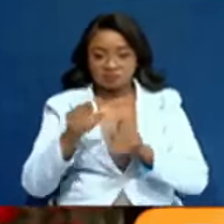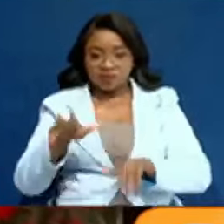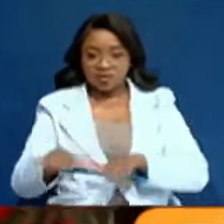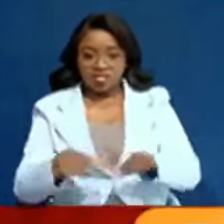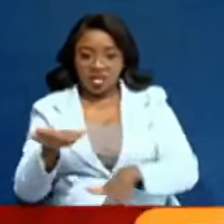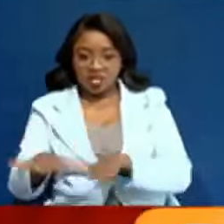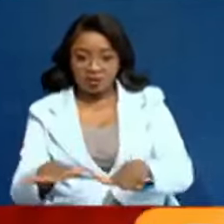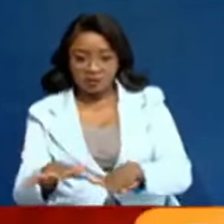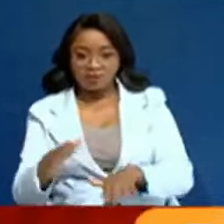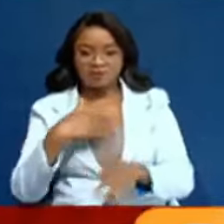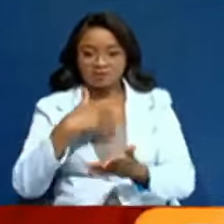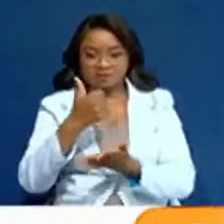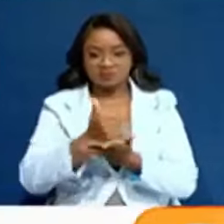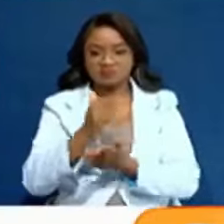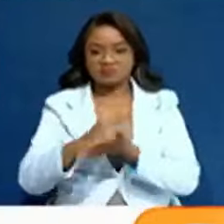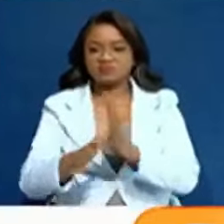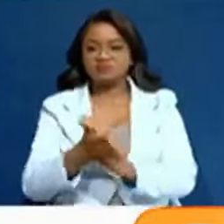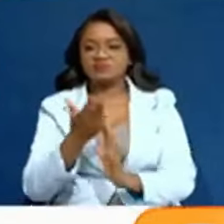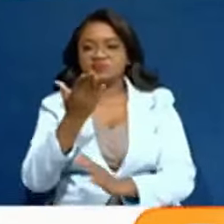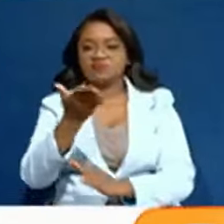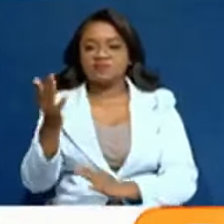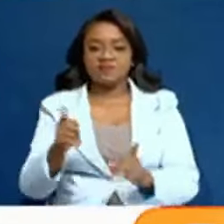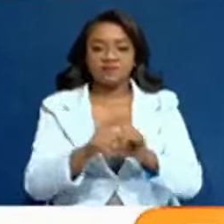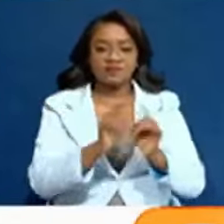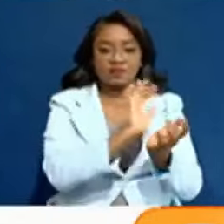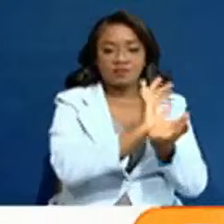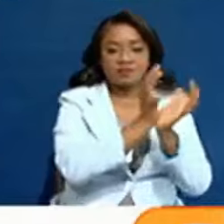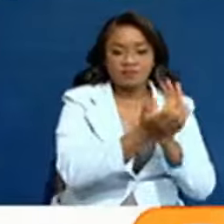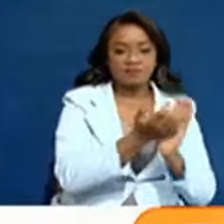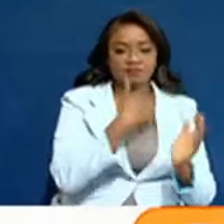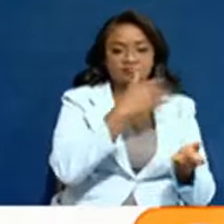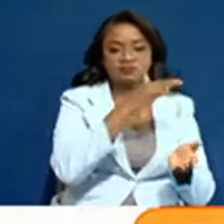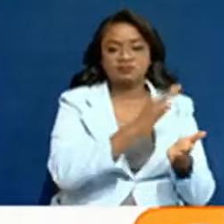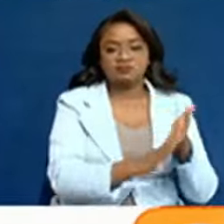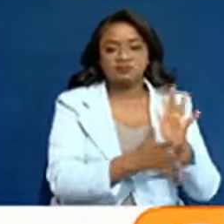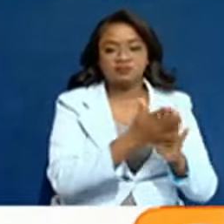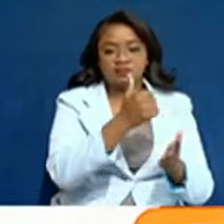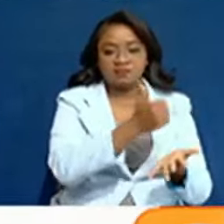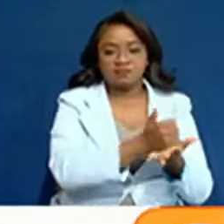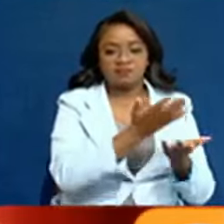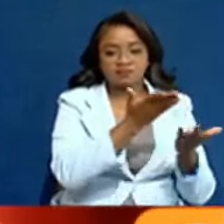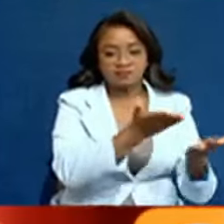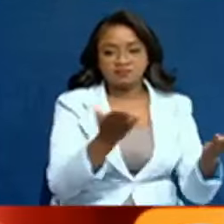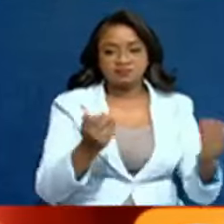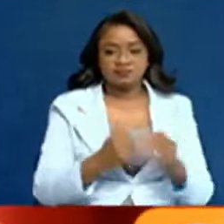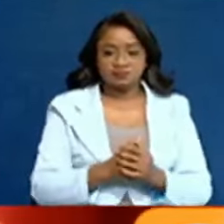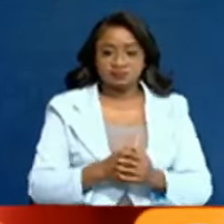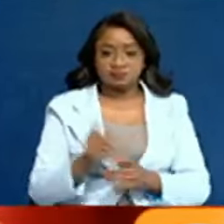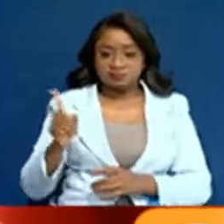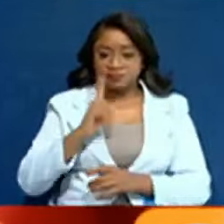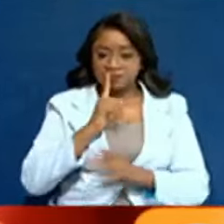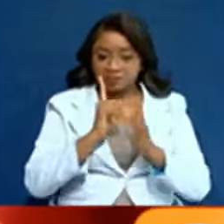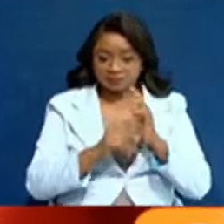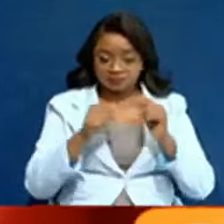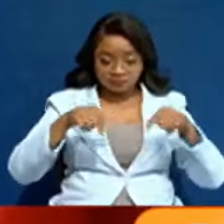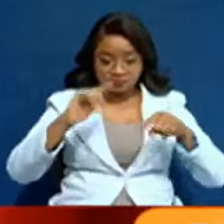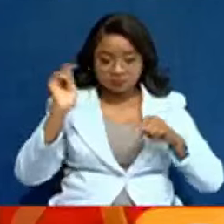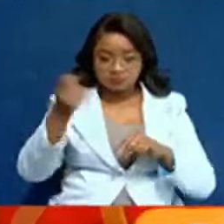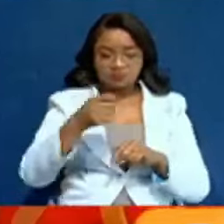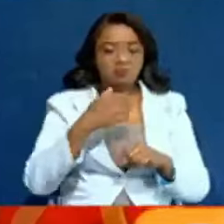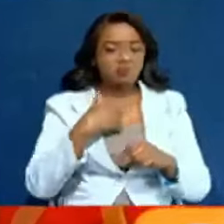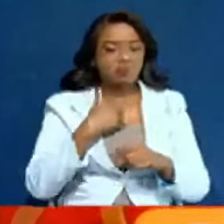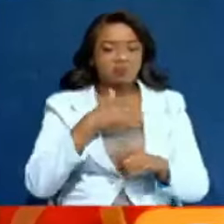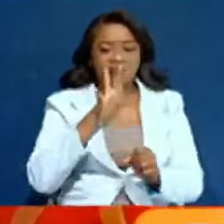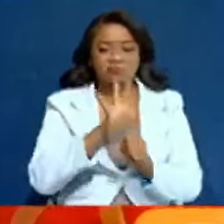Kasarani. New Sports Cabinet Secretary Kipchumba Murkomen says there is a lot of untapped talent in Kenya, but the problem is in the